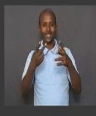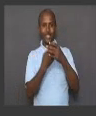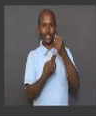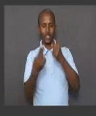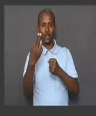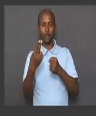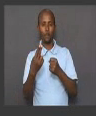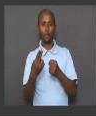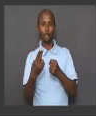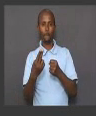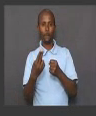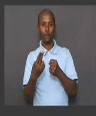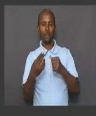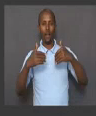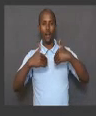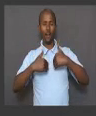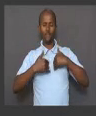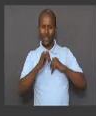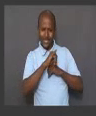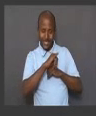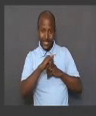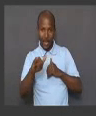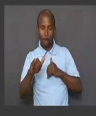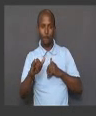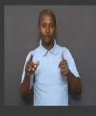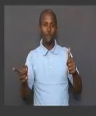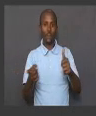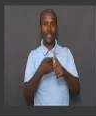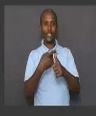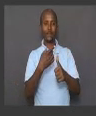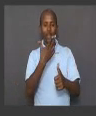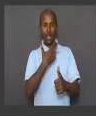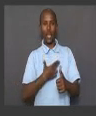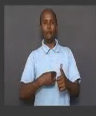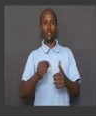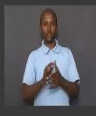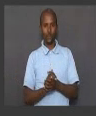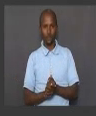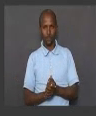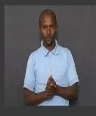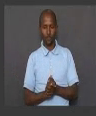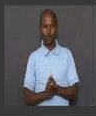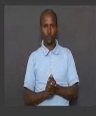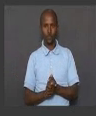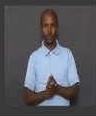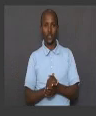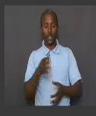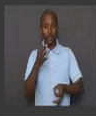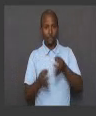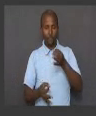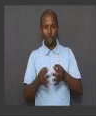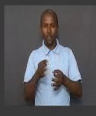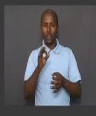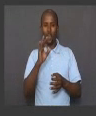ordered pairs have the same first element. If